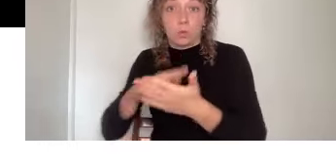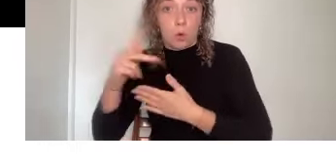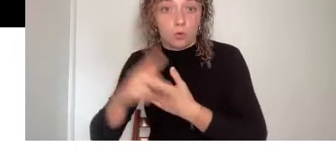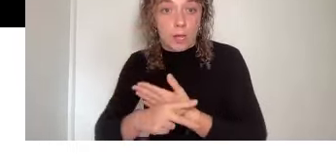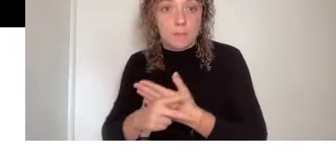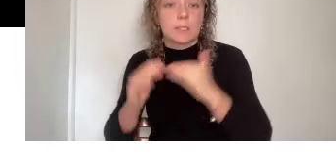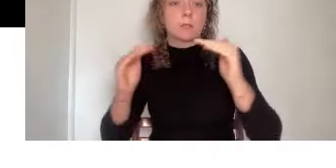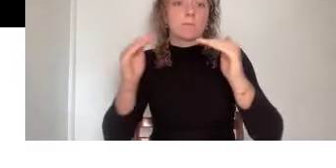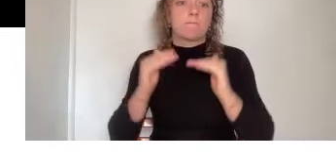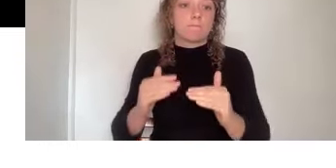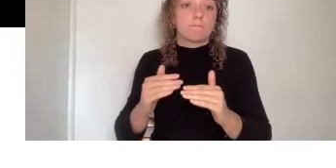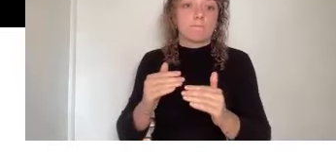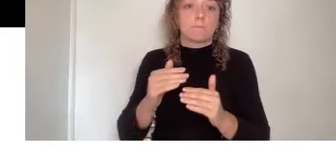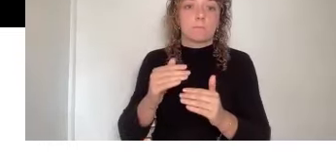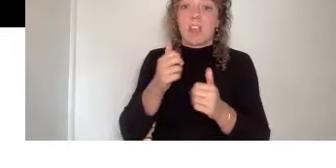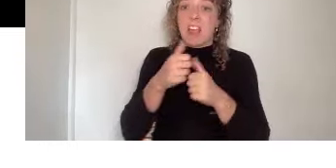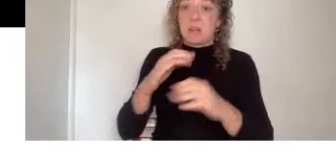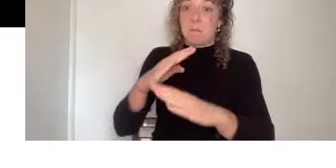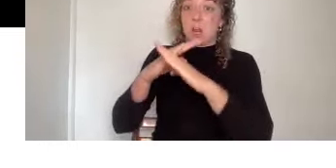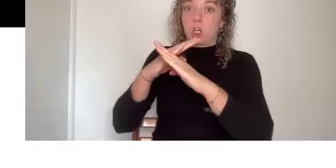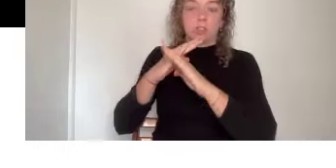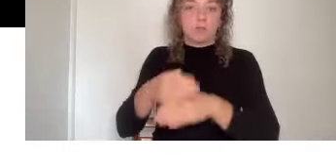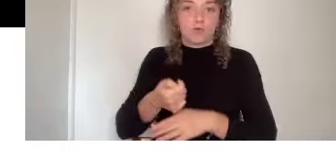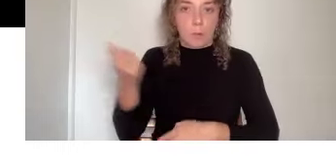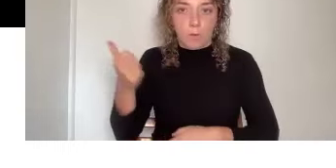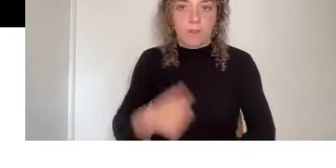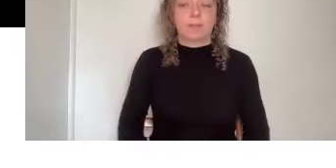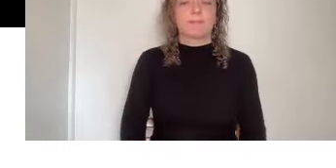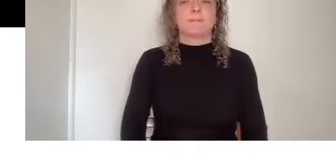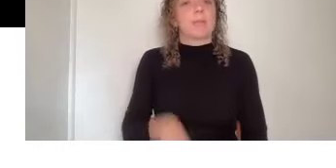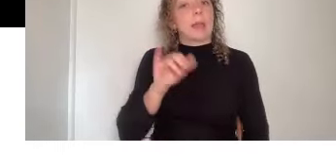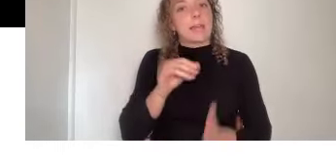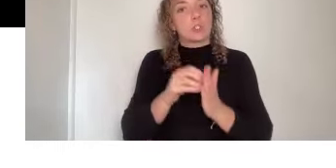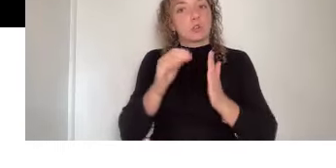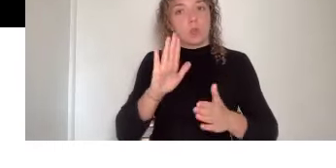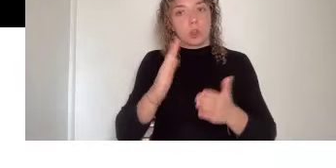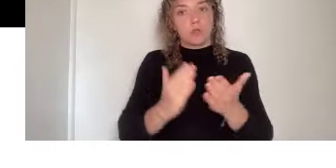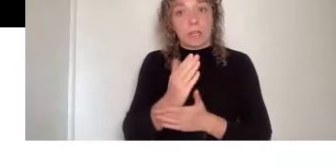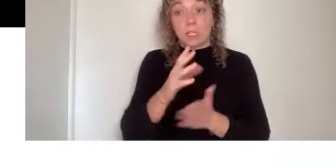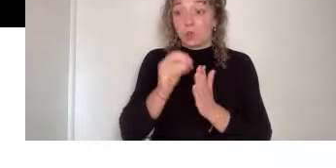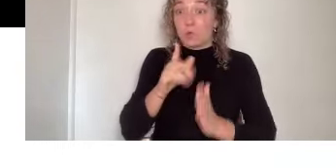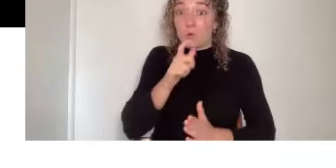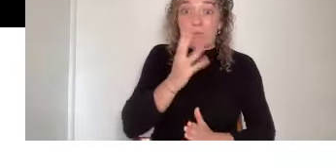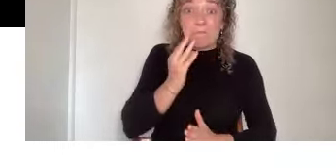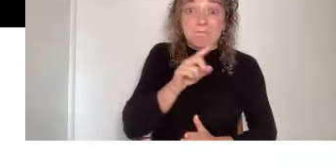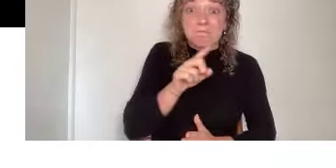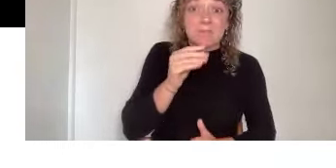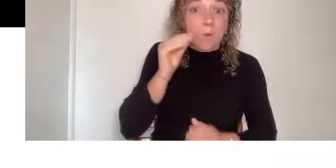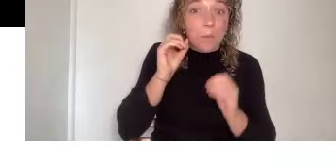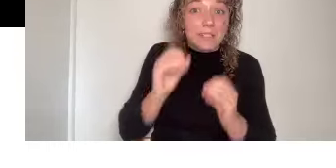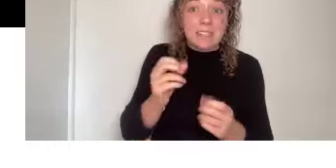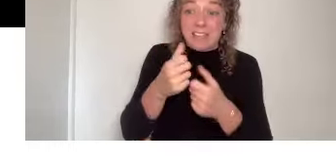programs, and removal of barriers. Again, these are student rights. Students experiencing homelessness in any of those categories